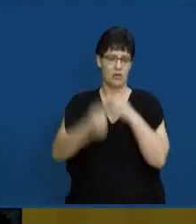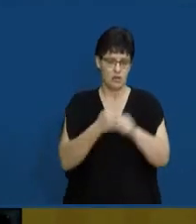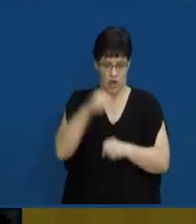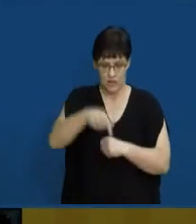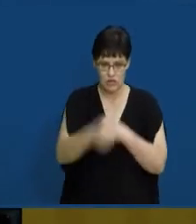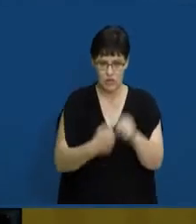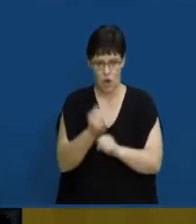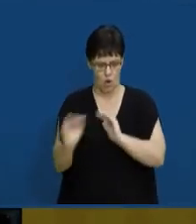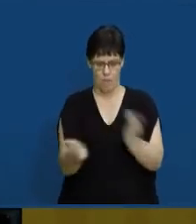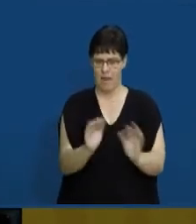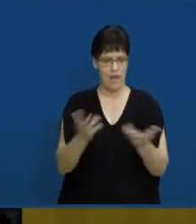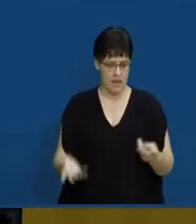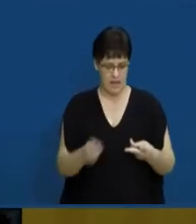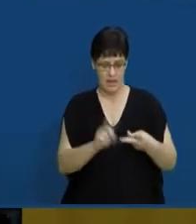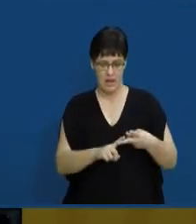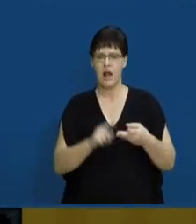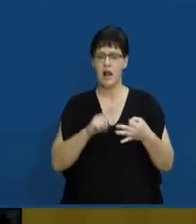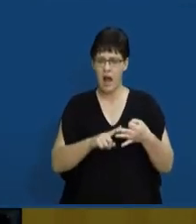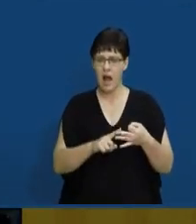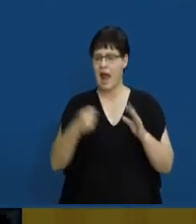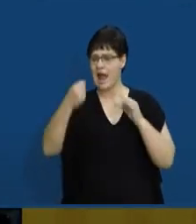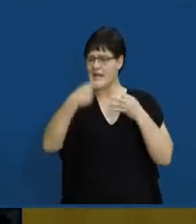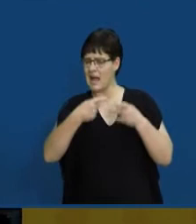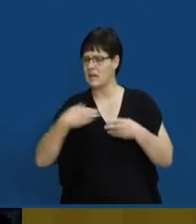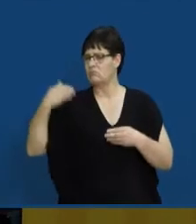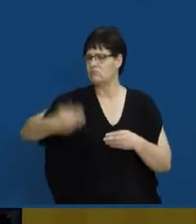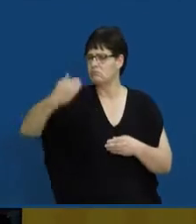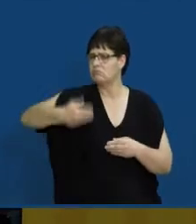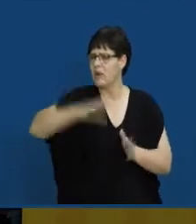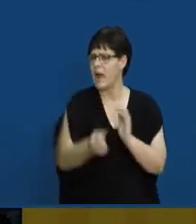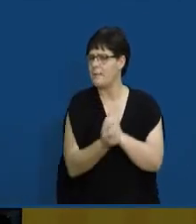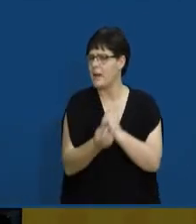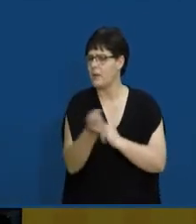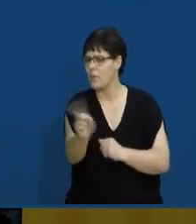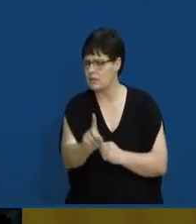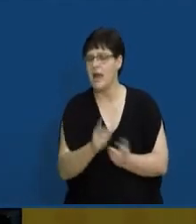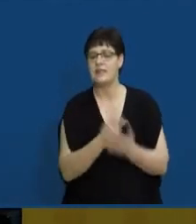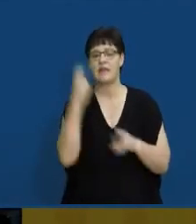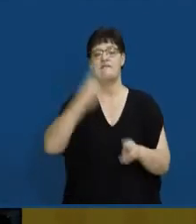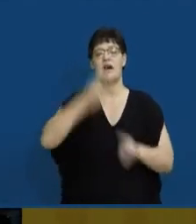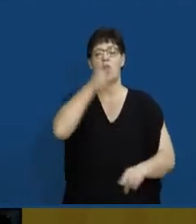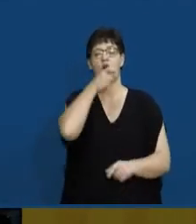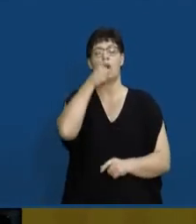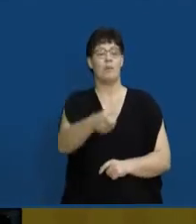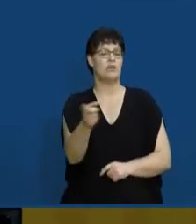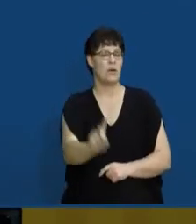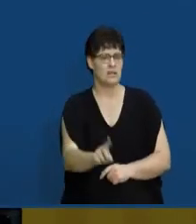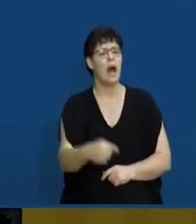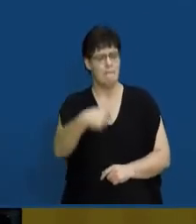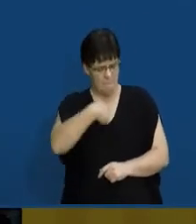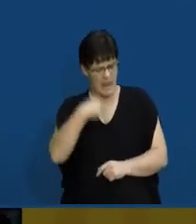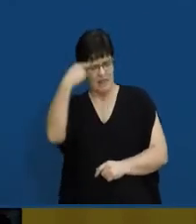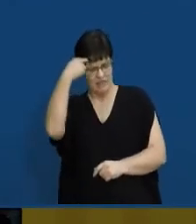right? You talk about the trend of the indicator, and also then you finally comment and say why you think